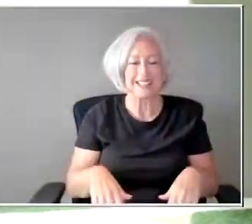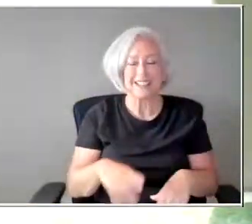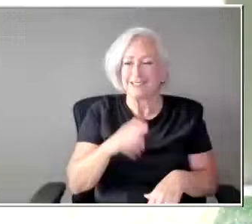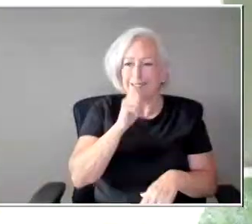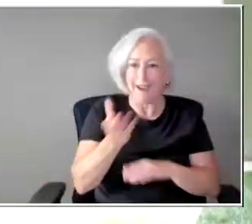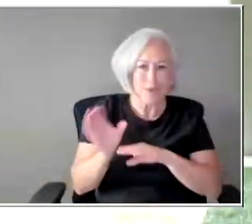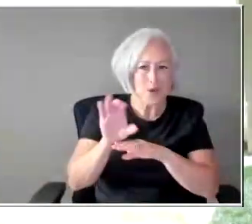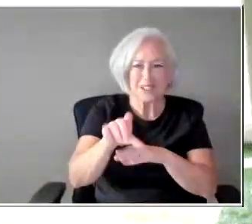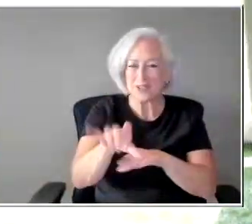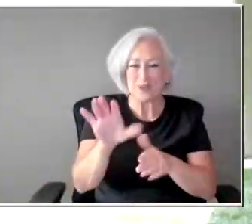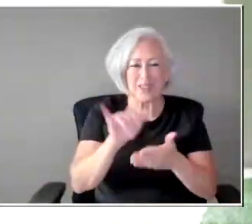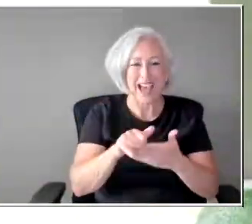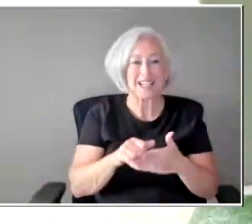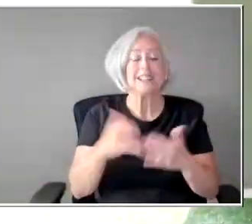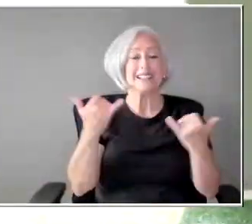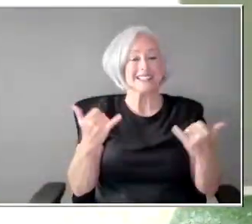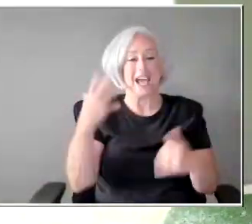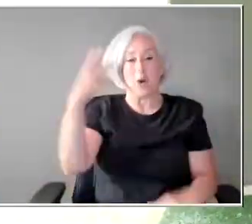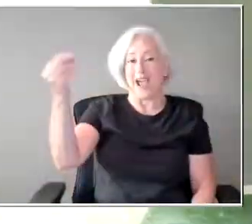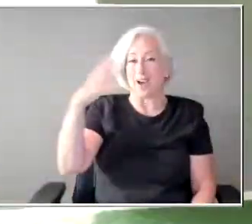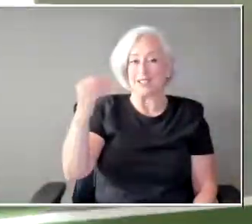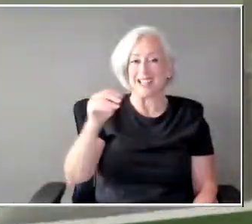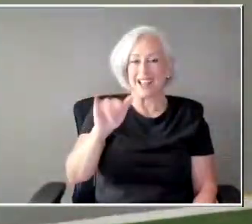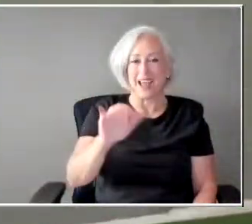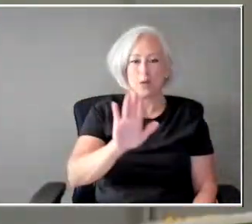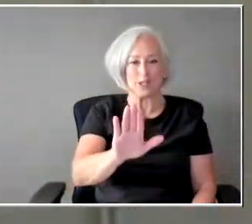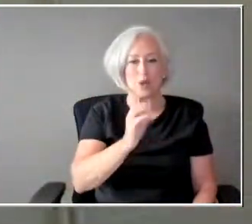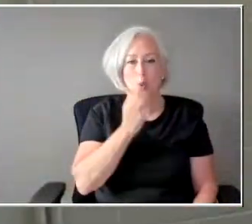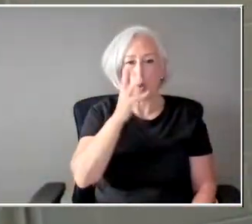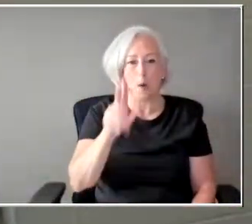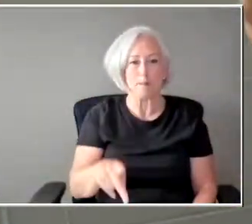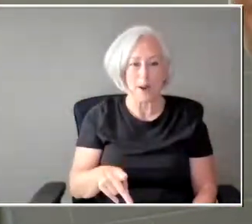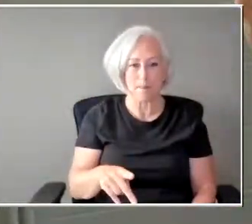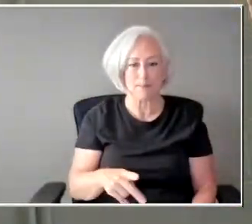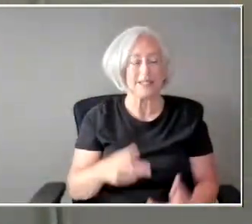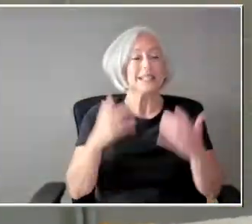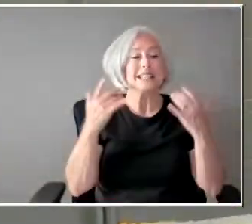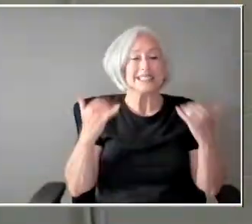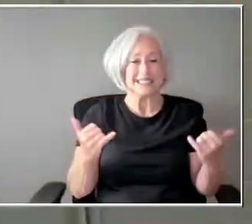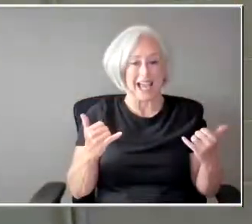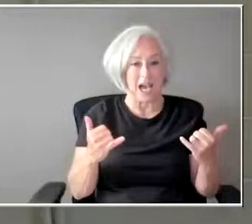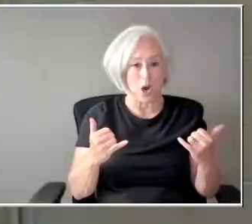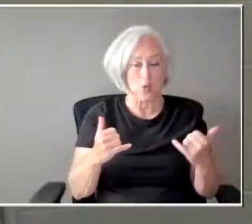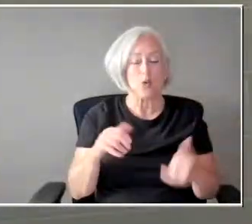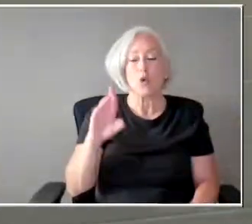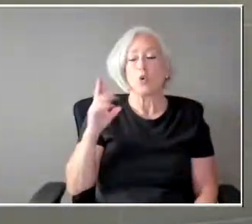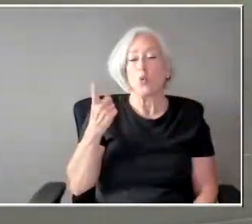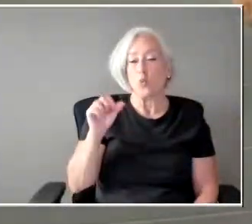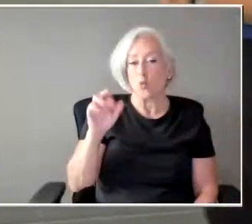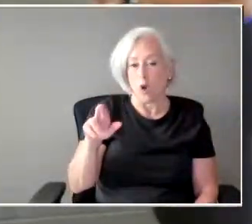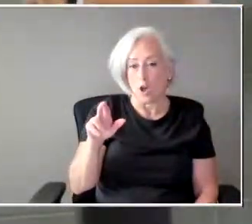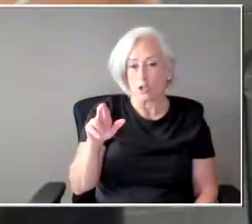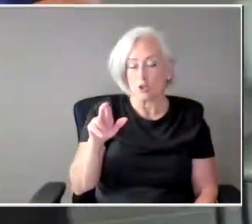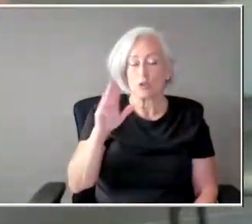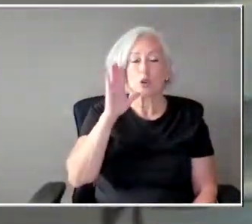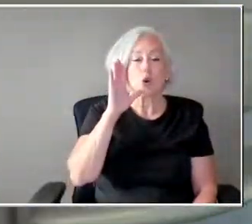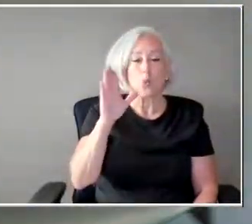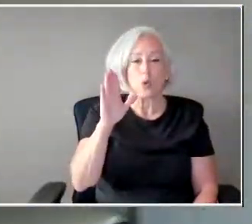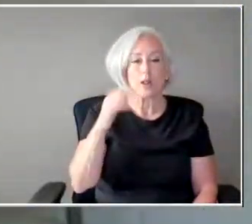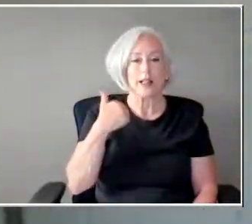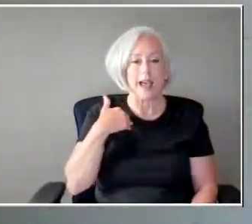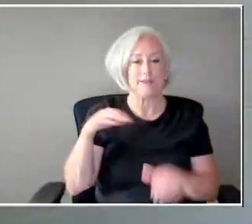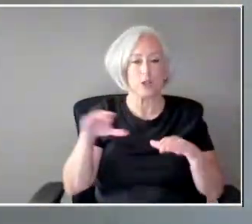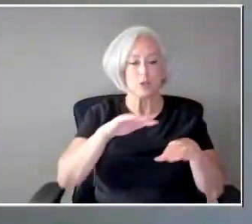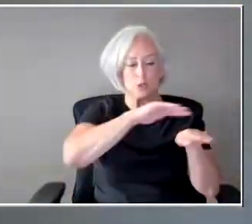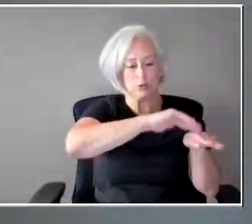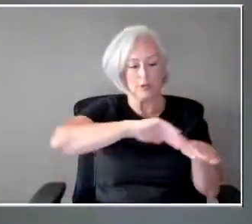so we're gonna go outside. That actually was your warm-up, so I hope you're not out of breath. Okay, I'm ready. So when they said that Roger is gonna have you do a hill, I was looking out here and